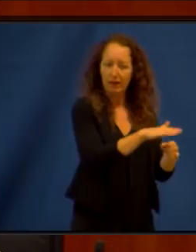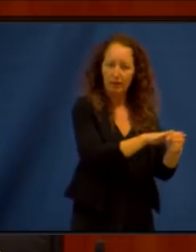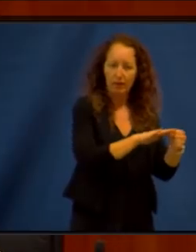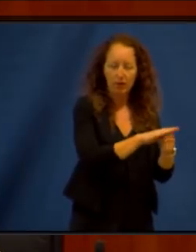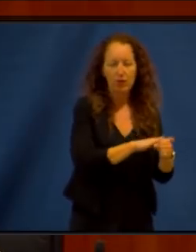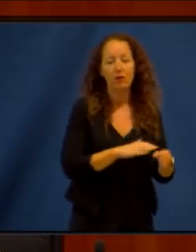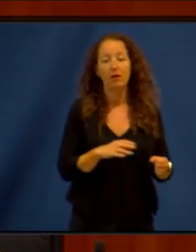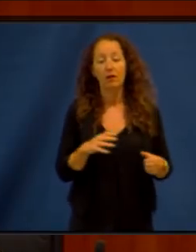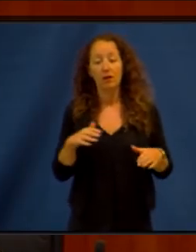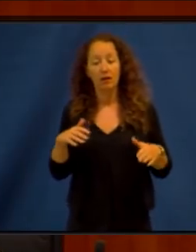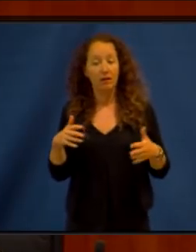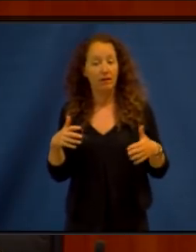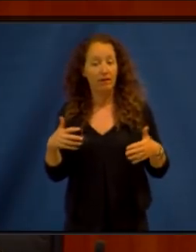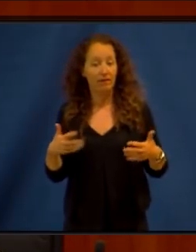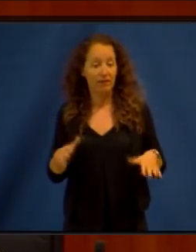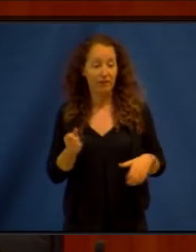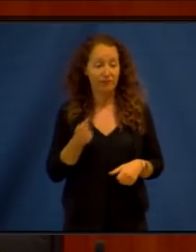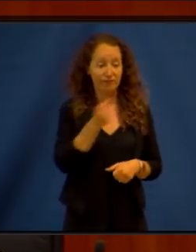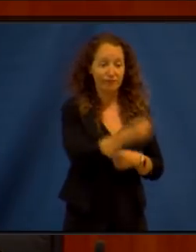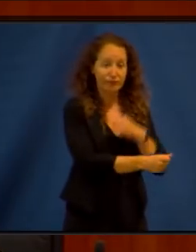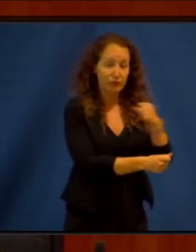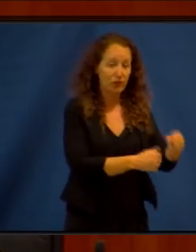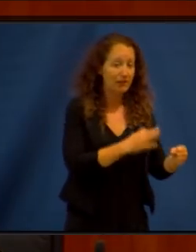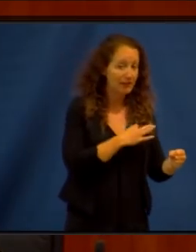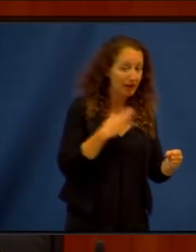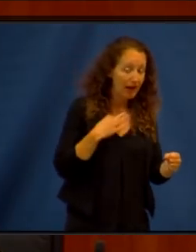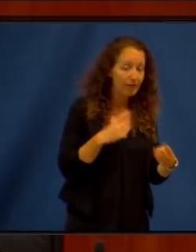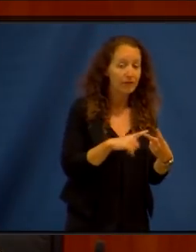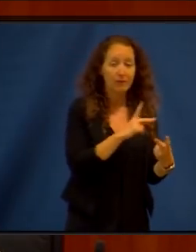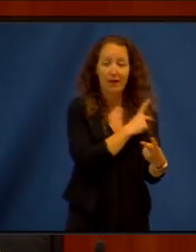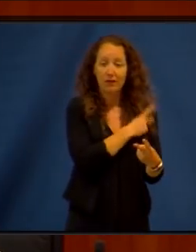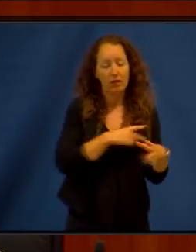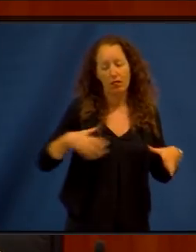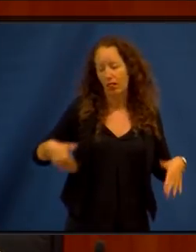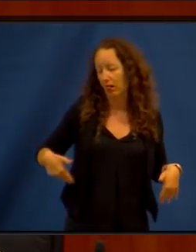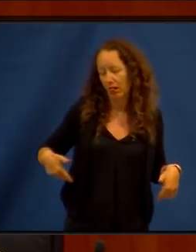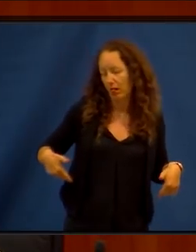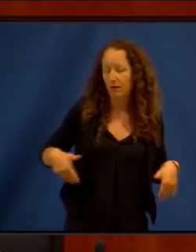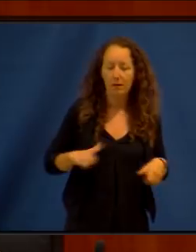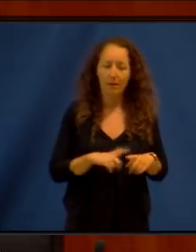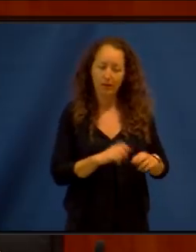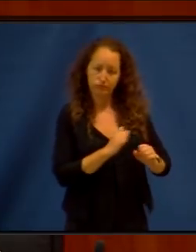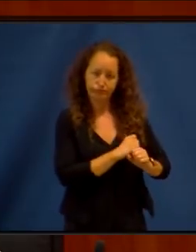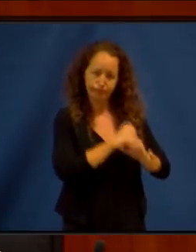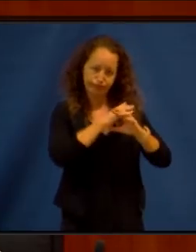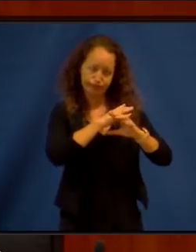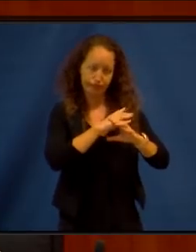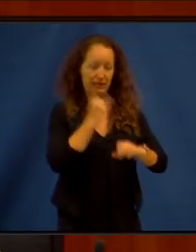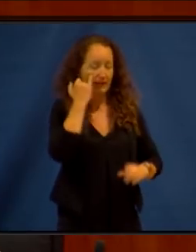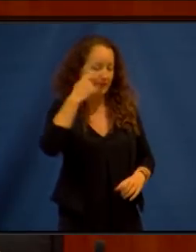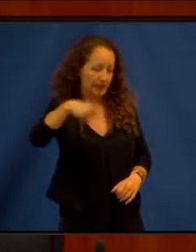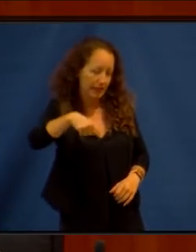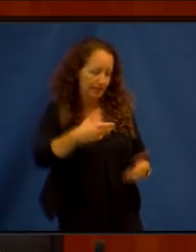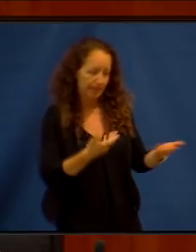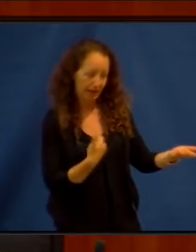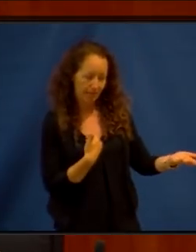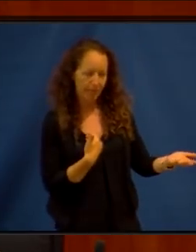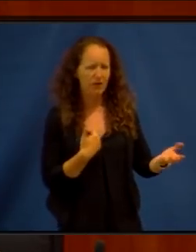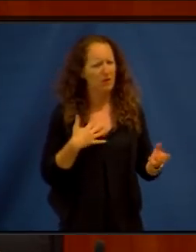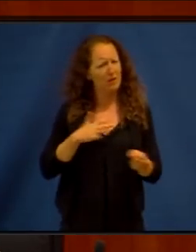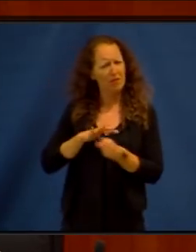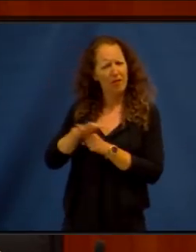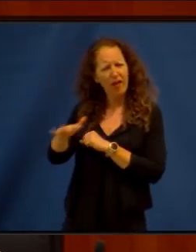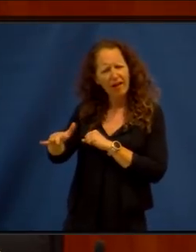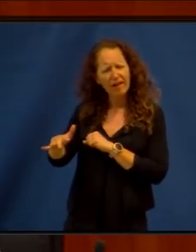deployed anybody to, we've not deployed patients or staff to it because we don't need it yet, but it's ready to go. So we've got plenty of capacity. We've got